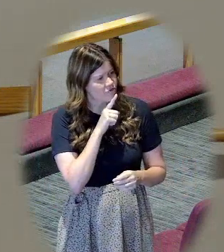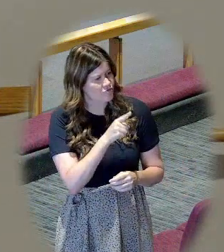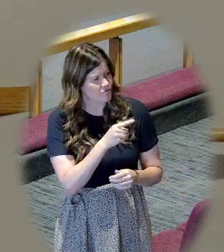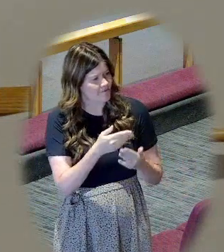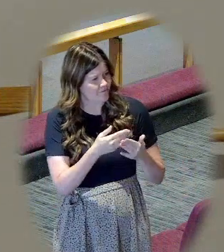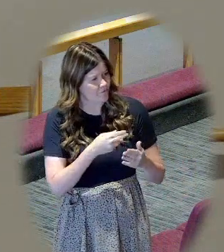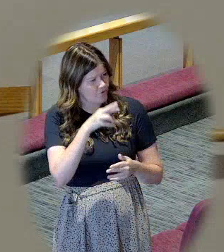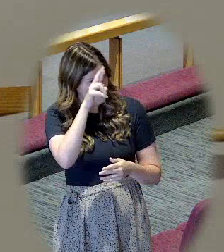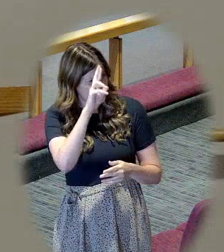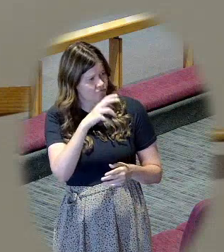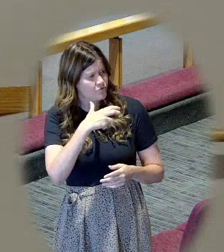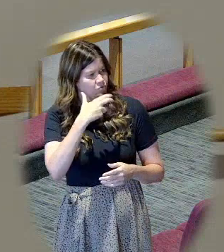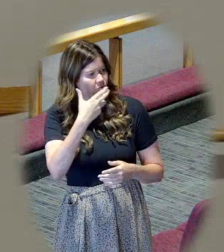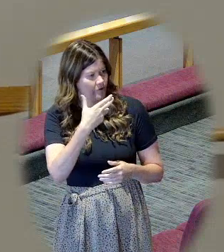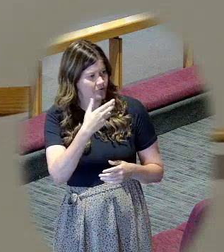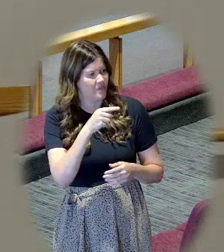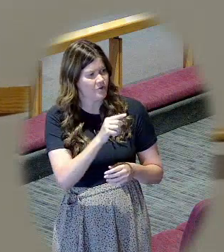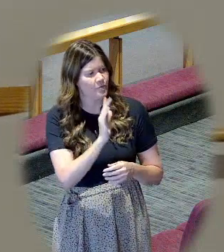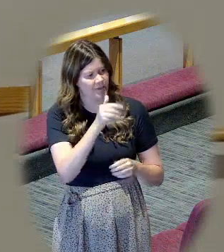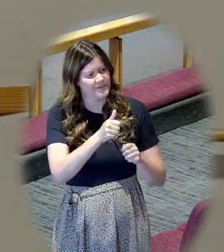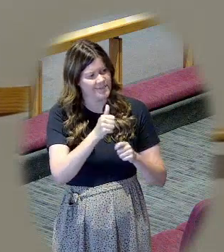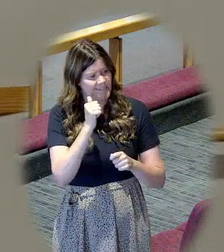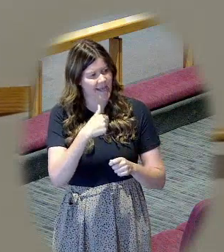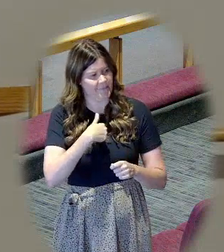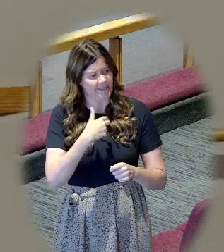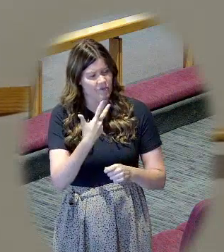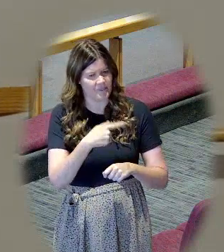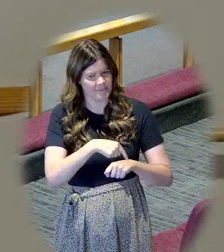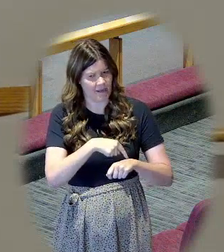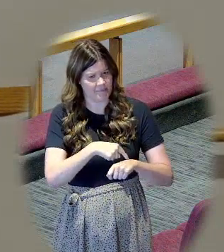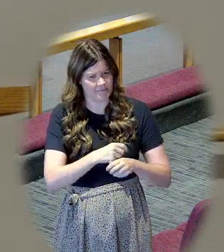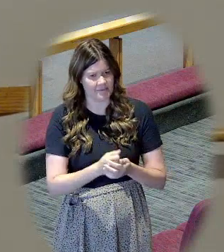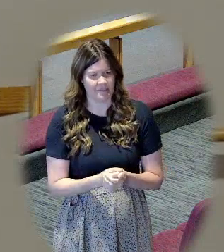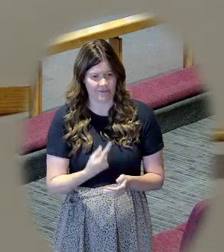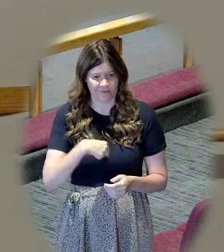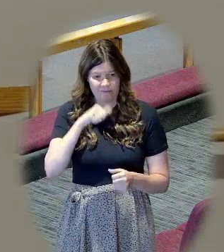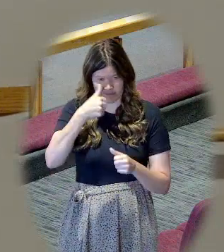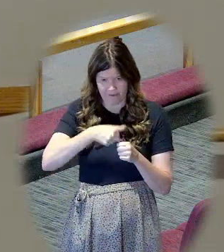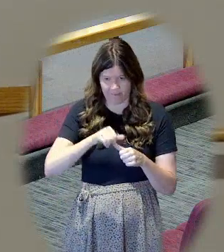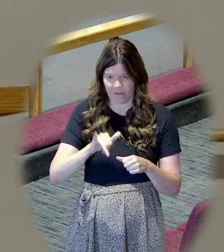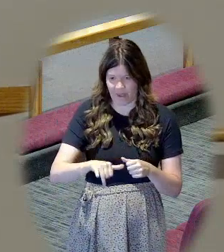you will disown me three times." We remember that line, don't we?